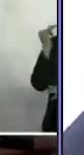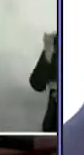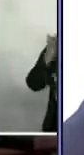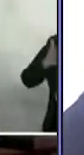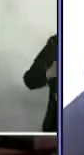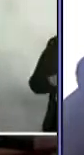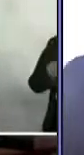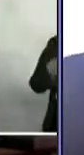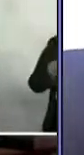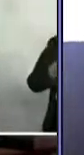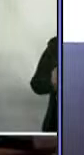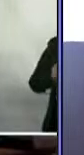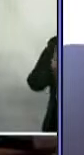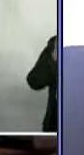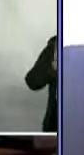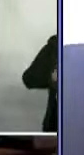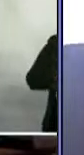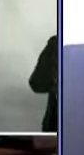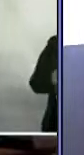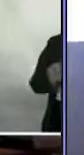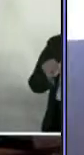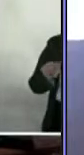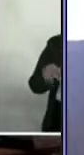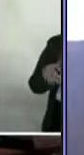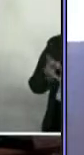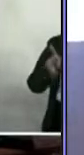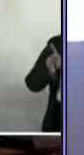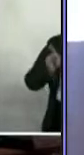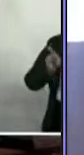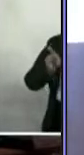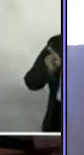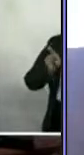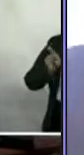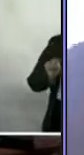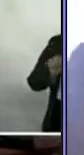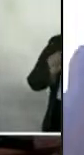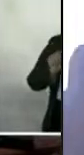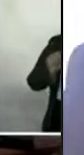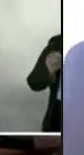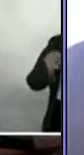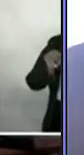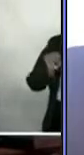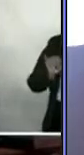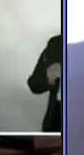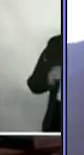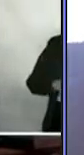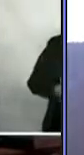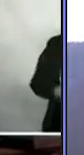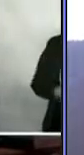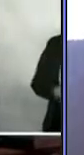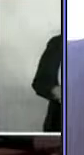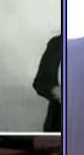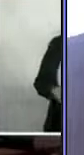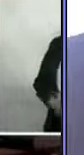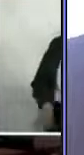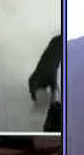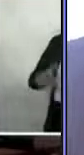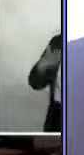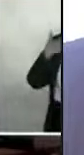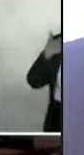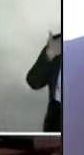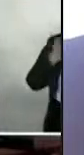Honorable M.E. Parati, for 2 minutes. Honorable Speaker, thank you. The ATM welcomes the